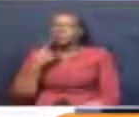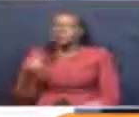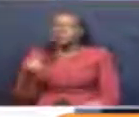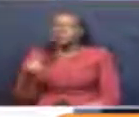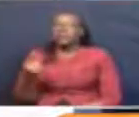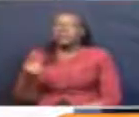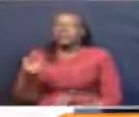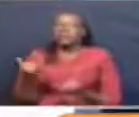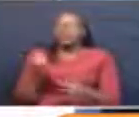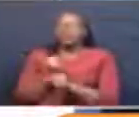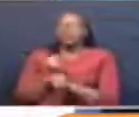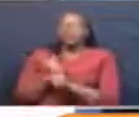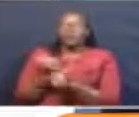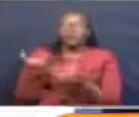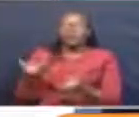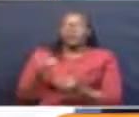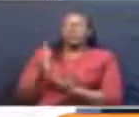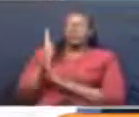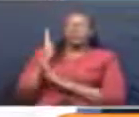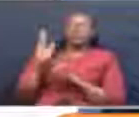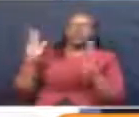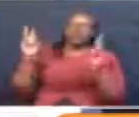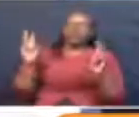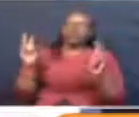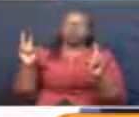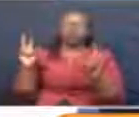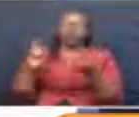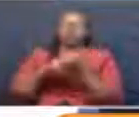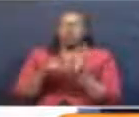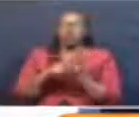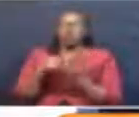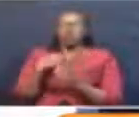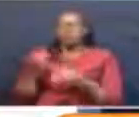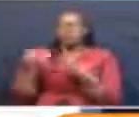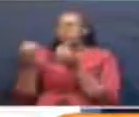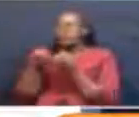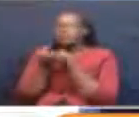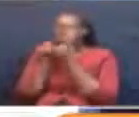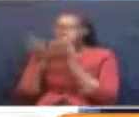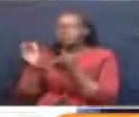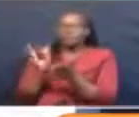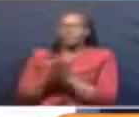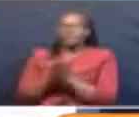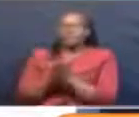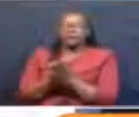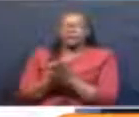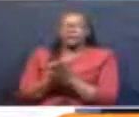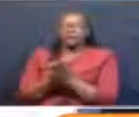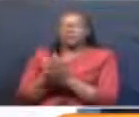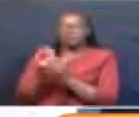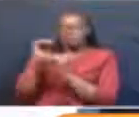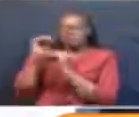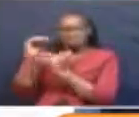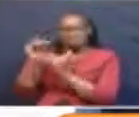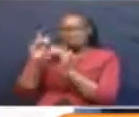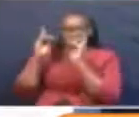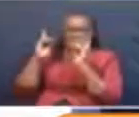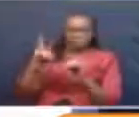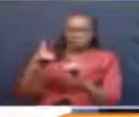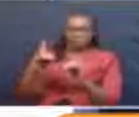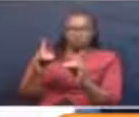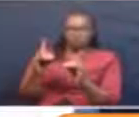that is ongoing, operation in Mau, is a security issue. And therefore, I will give you information that gets to a